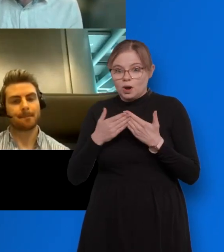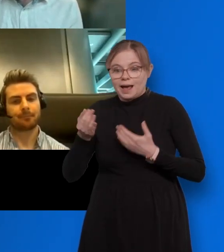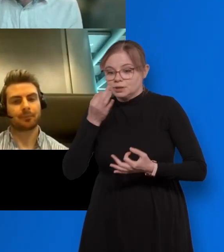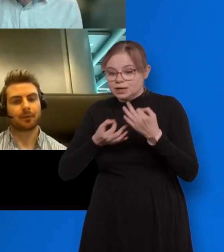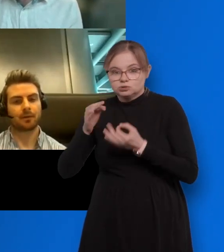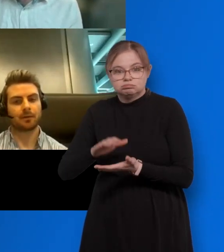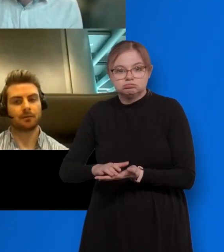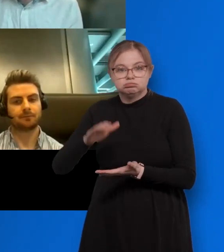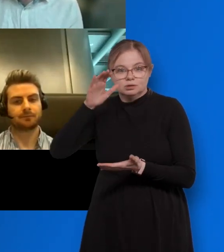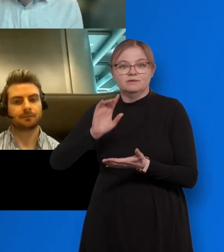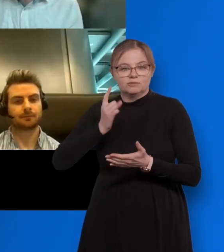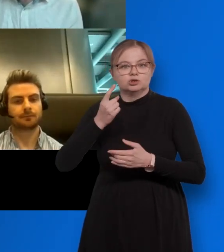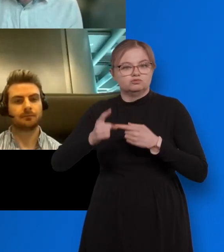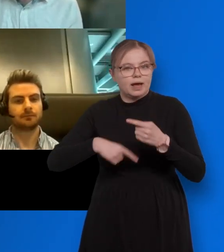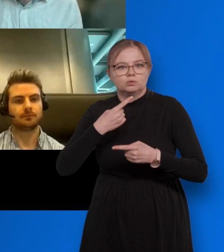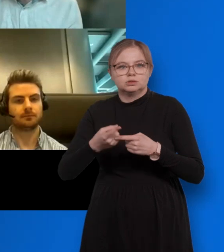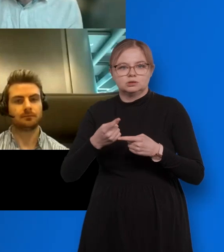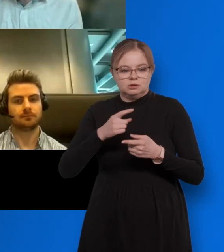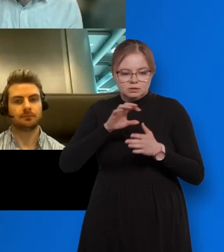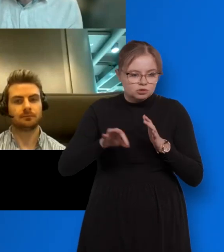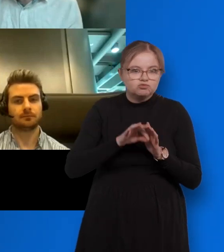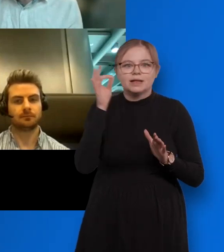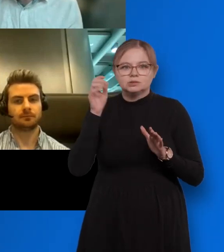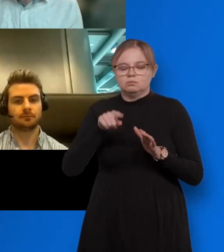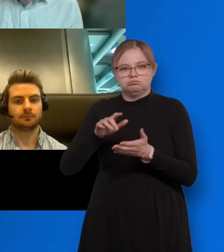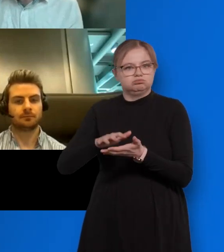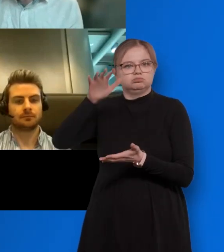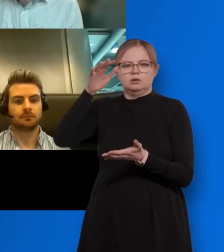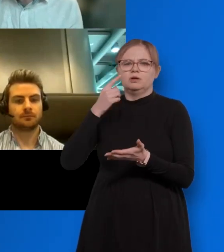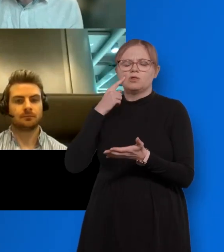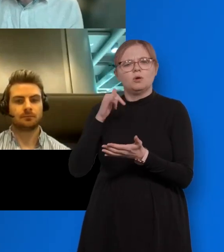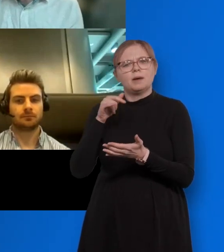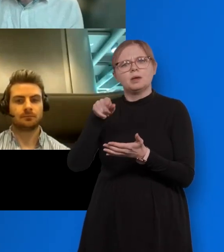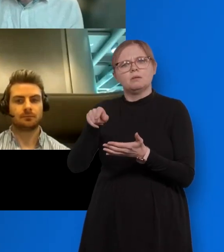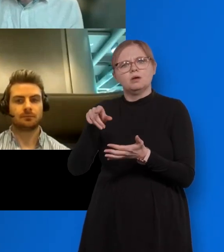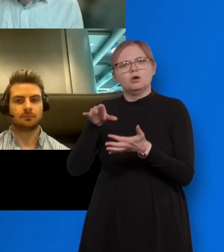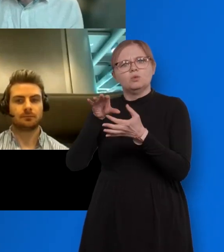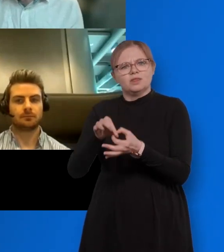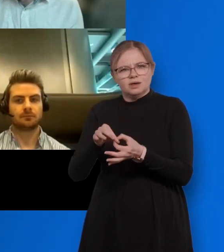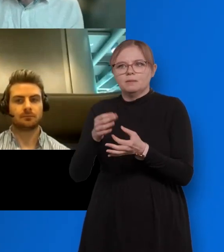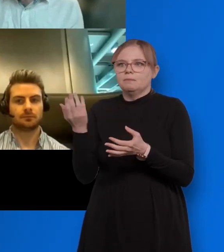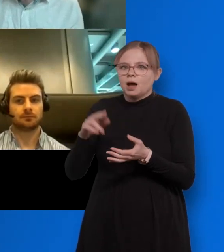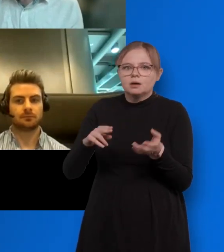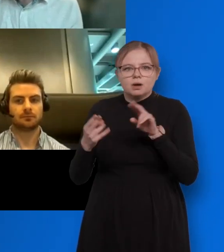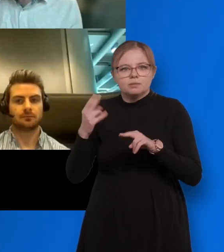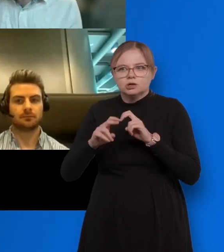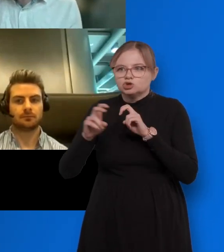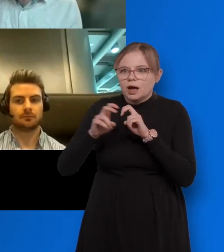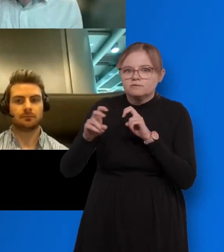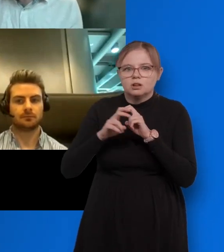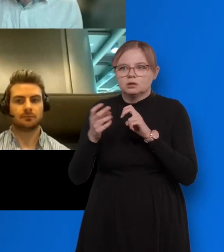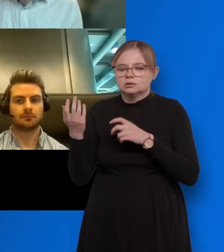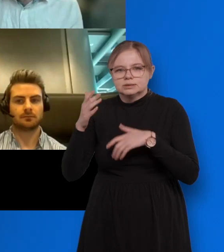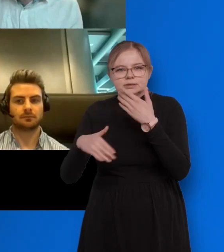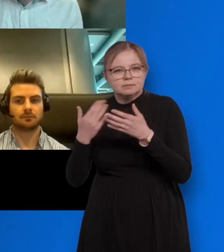of randomization, we wondered if that was partly at least more to do with opening up again of travel and fieldwork